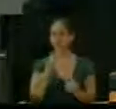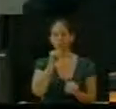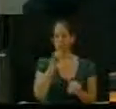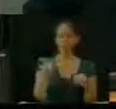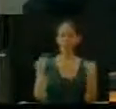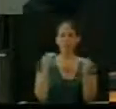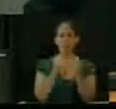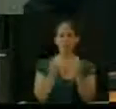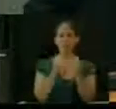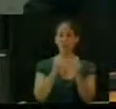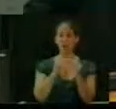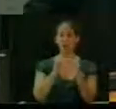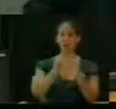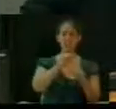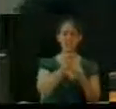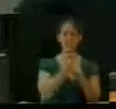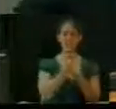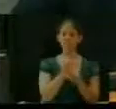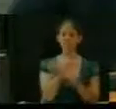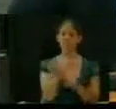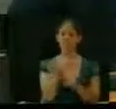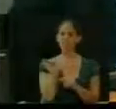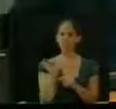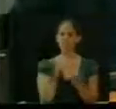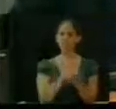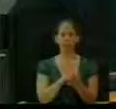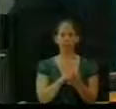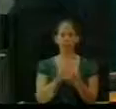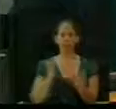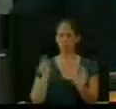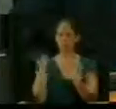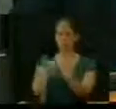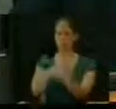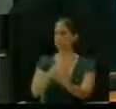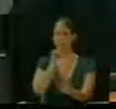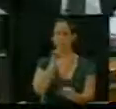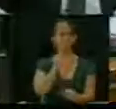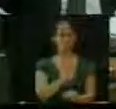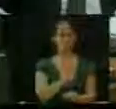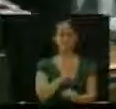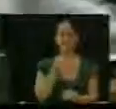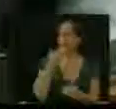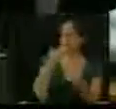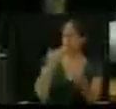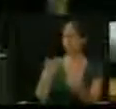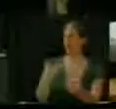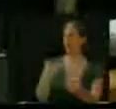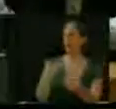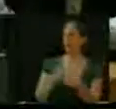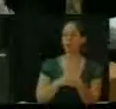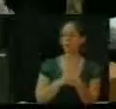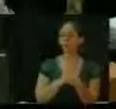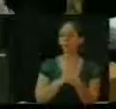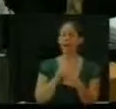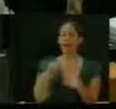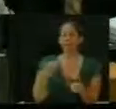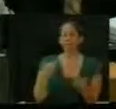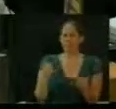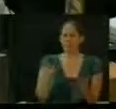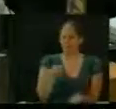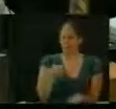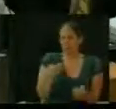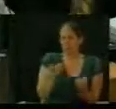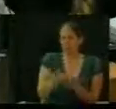put in a situation like that. Commissioner Norman. Thank you, Mr. Chairman. I'm kind of new at this